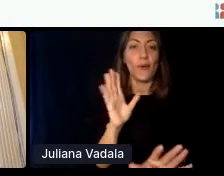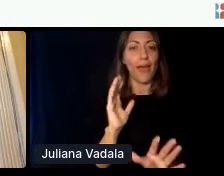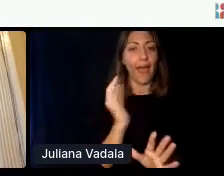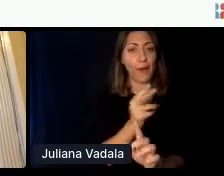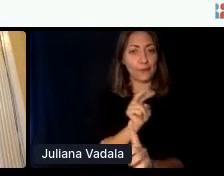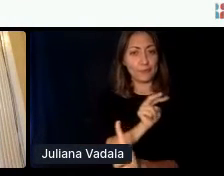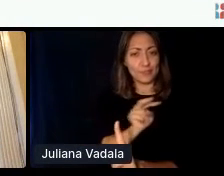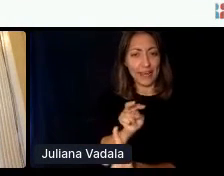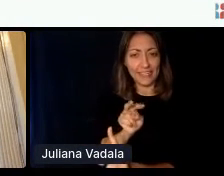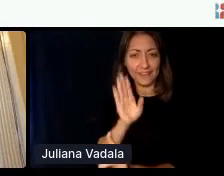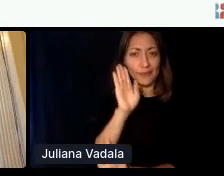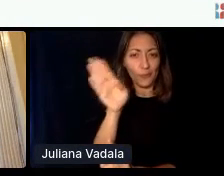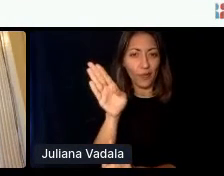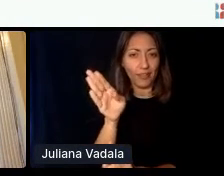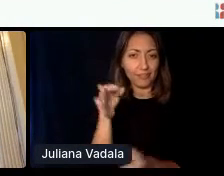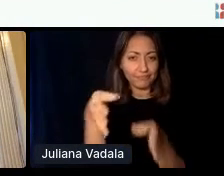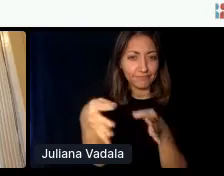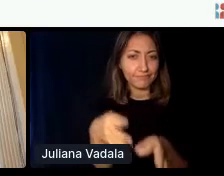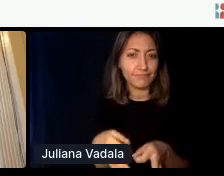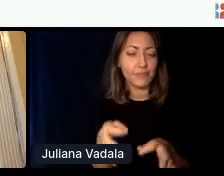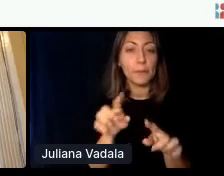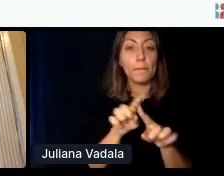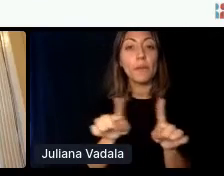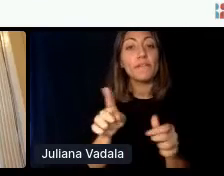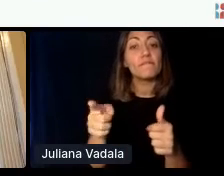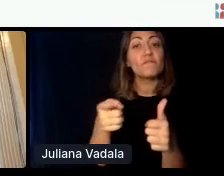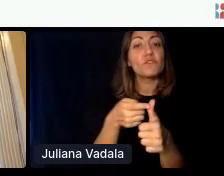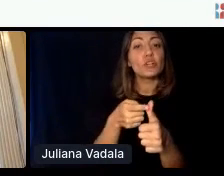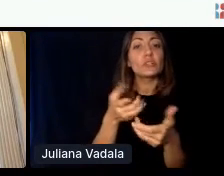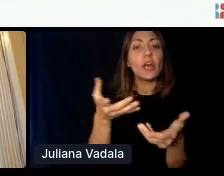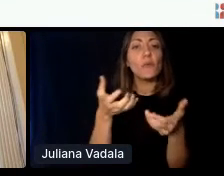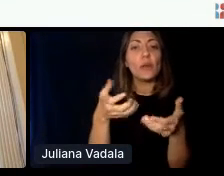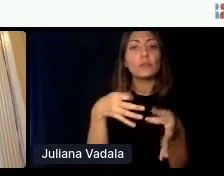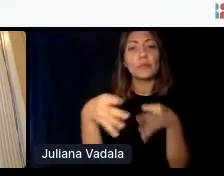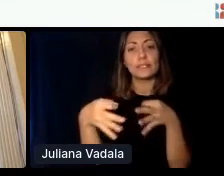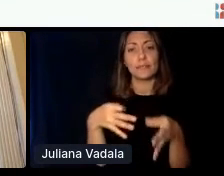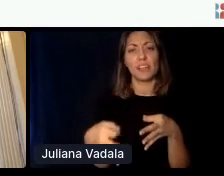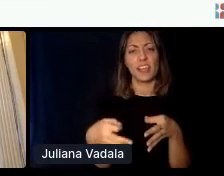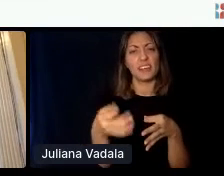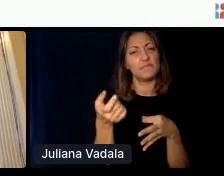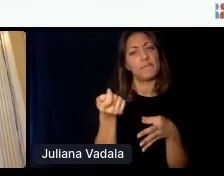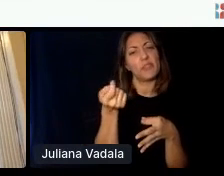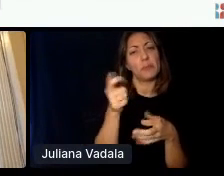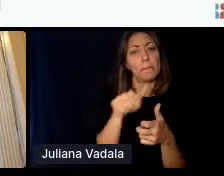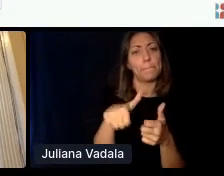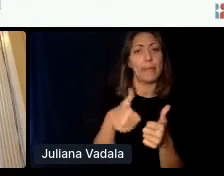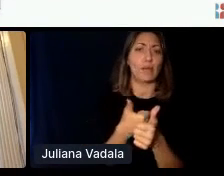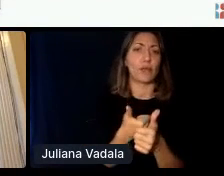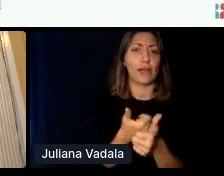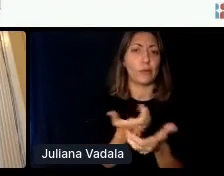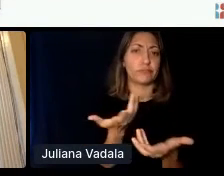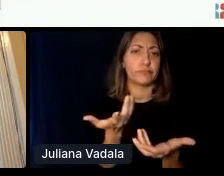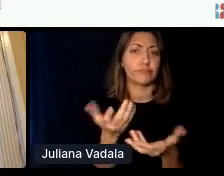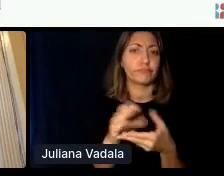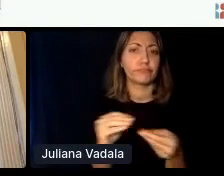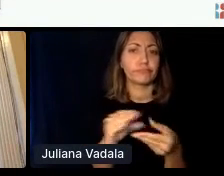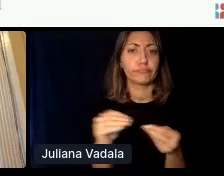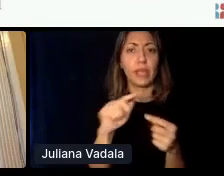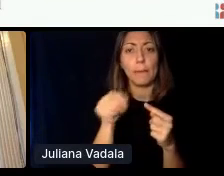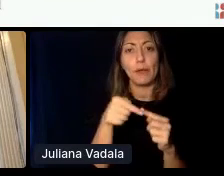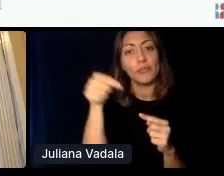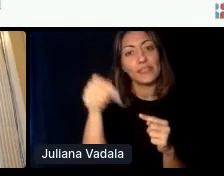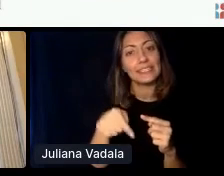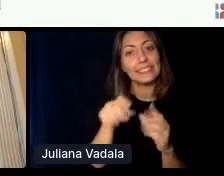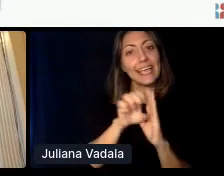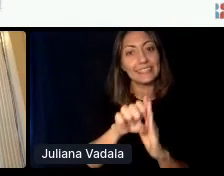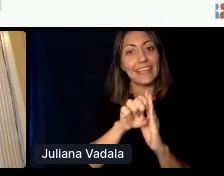before we unpack these responses, I just want to share a little bit of context about this example to kind of just share where we were coming